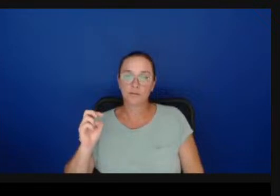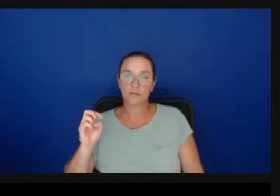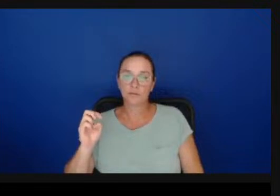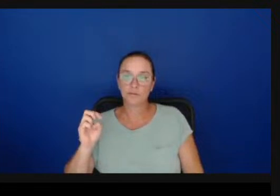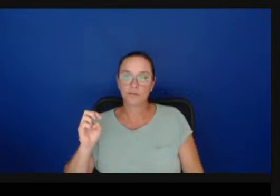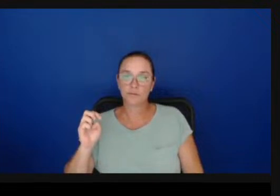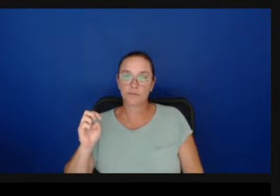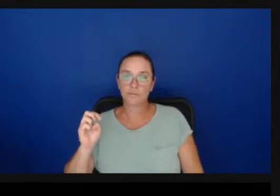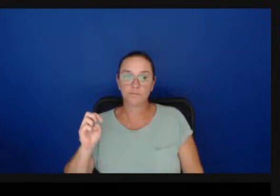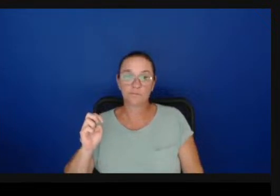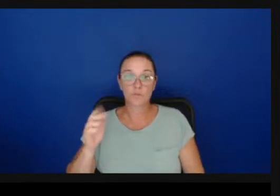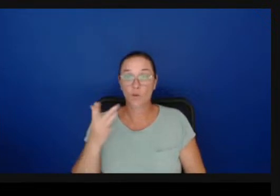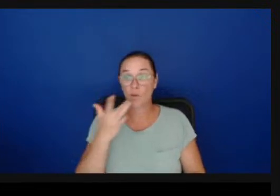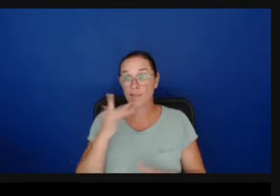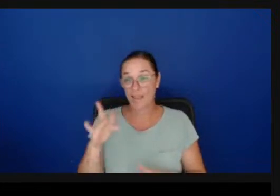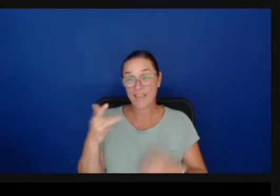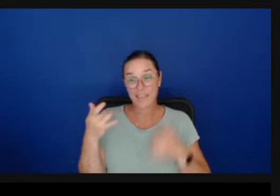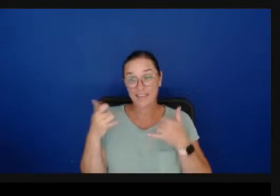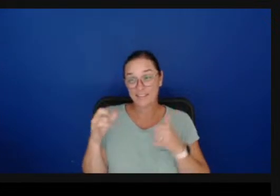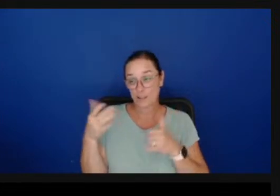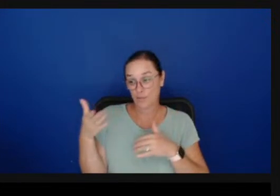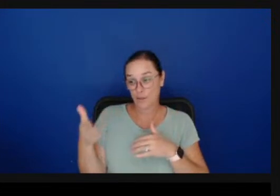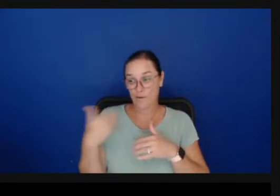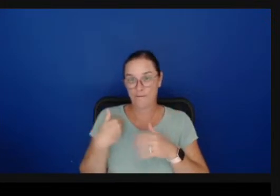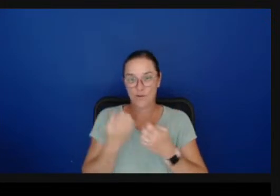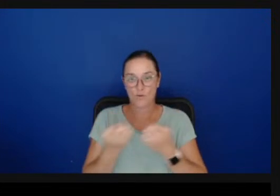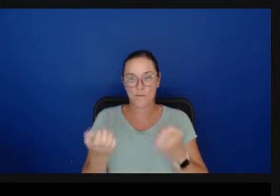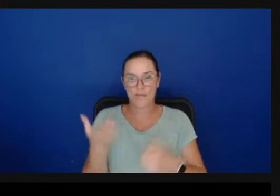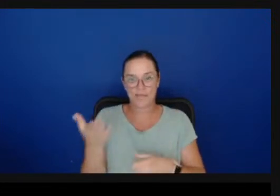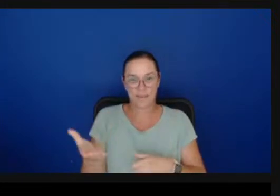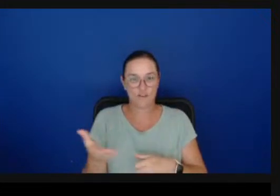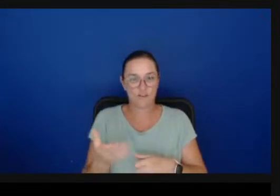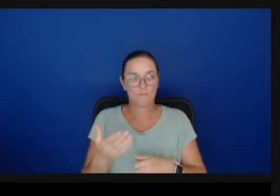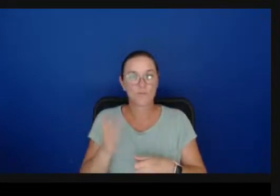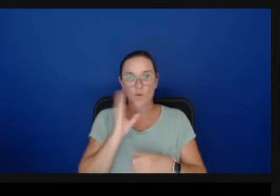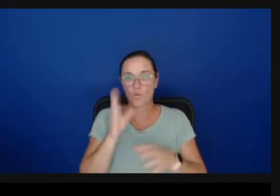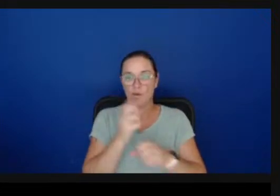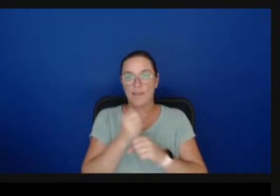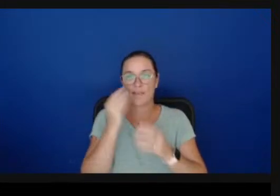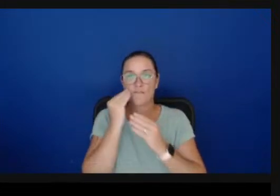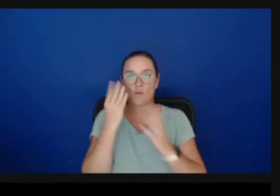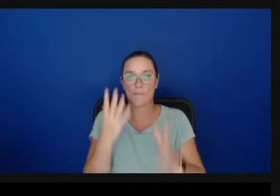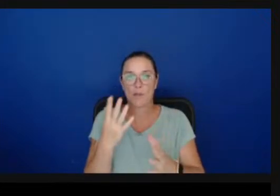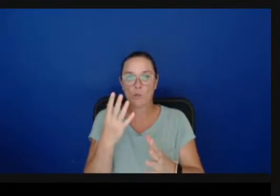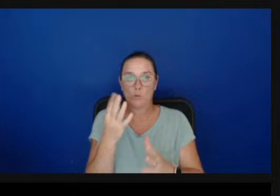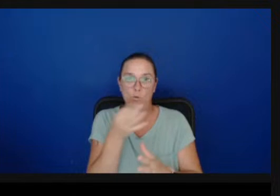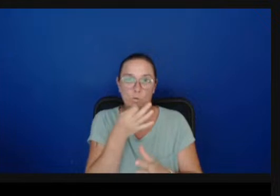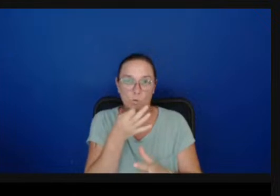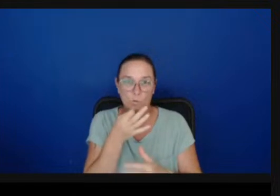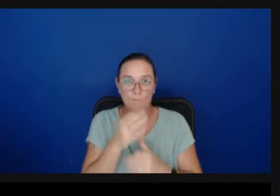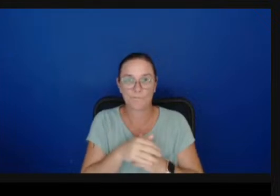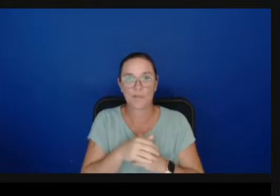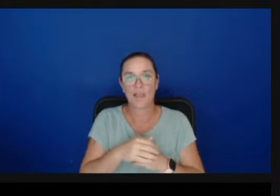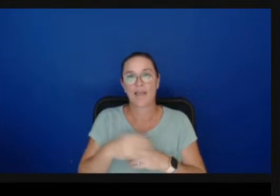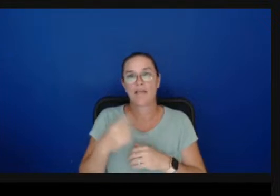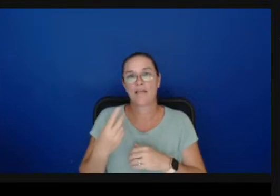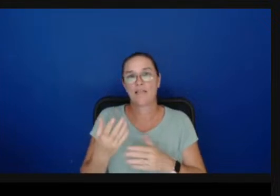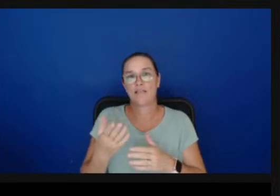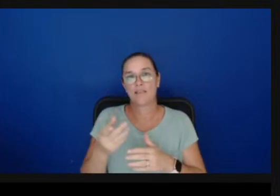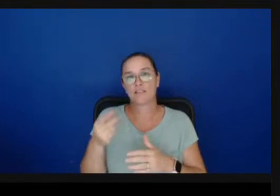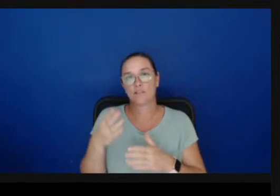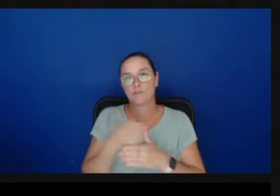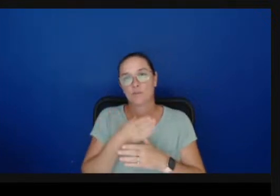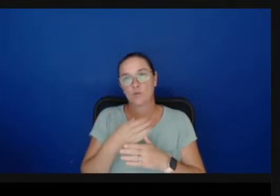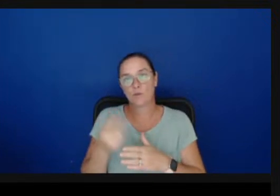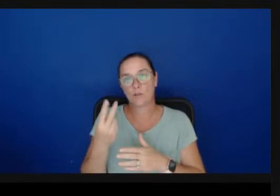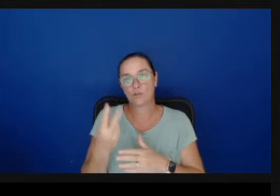we're lucky that they're still there. We'll get the data in a bit. Here's what data between 2 different stations looks